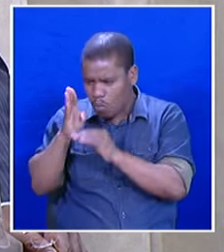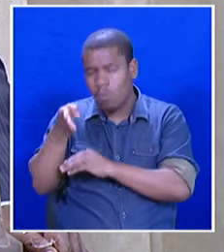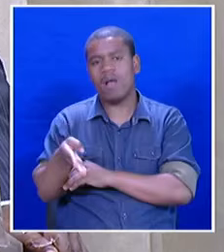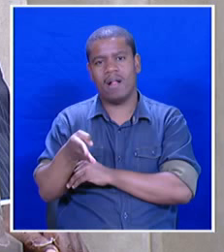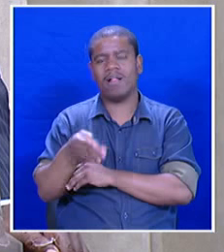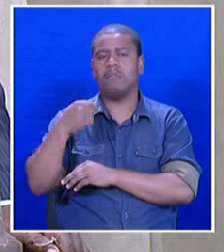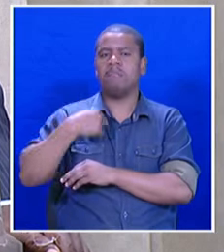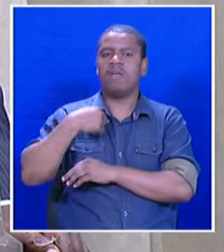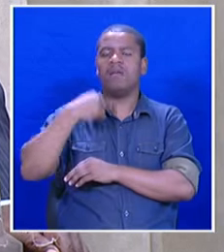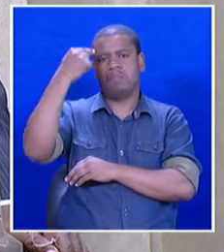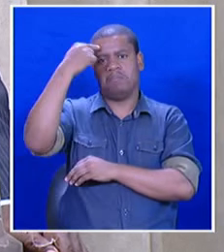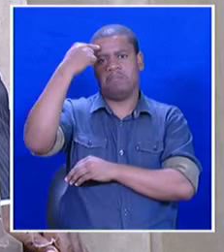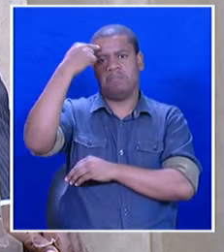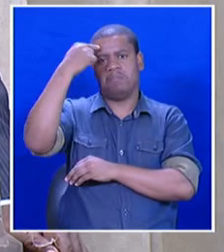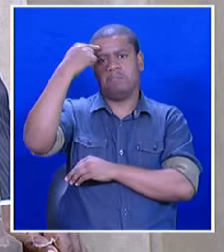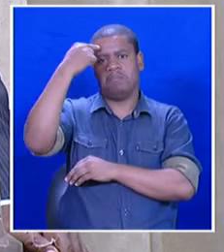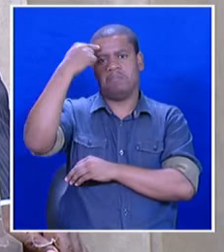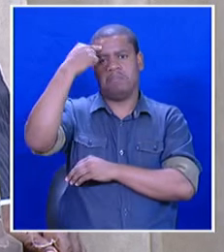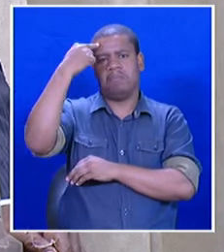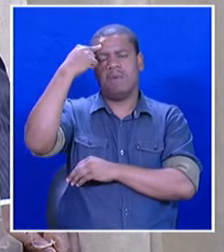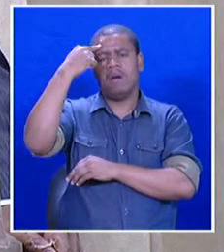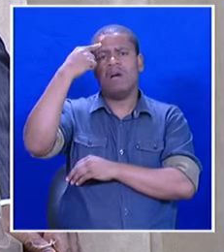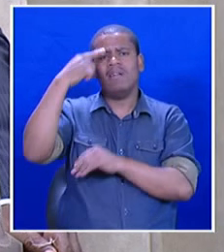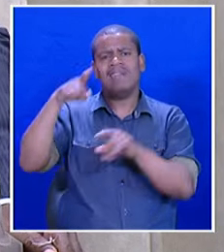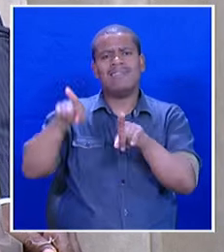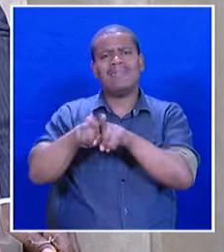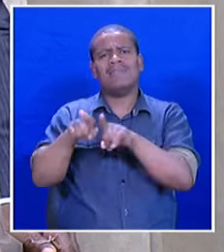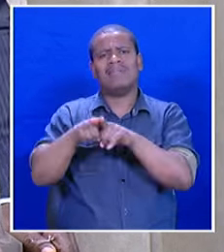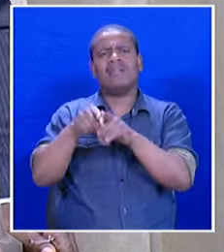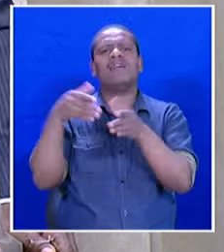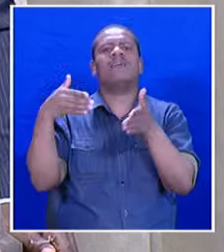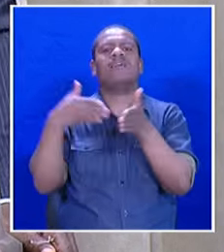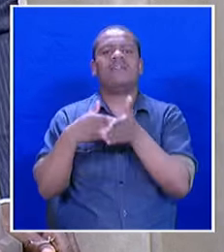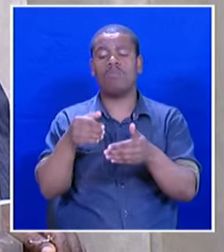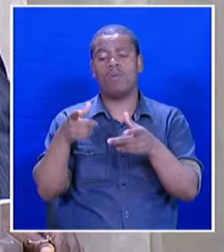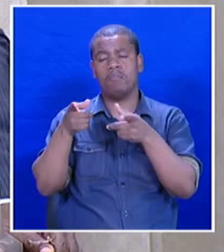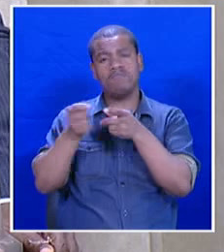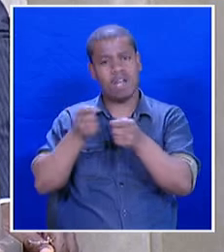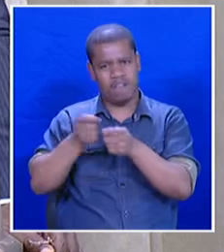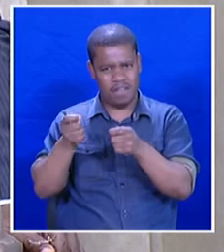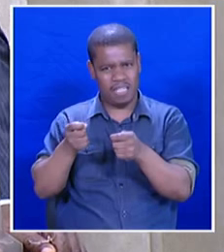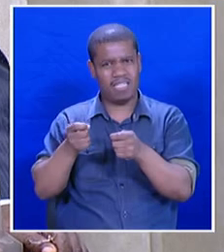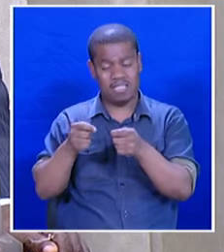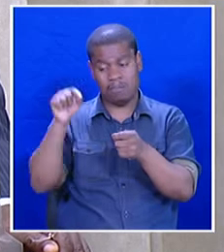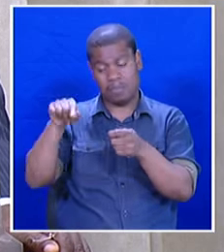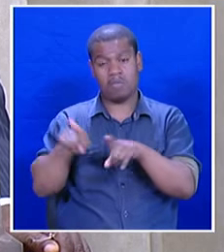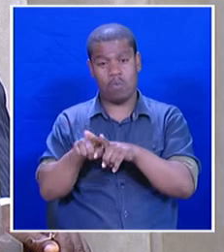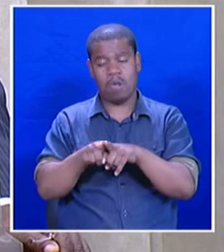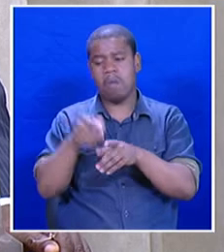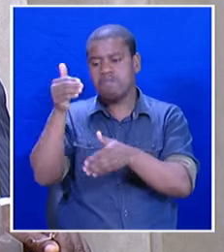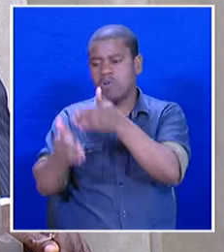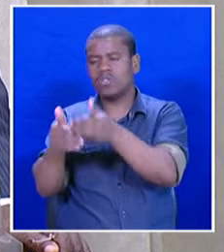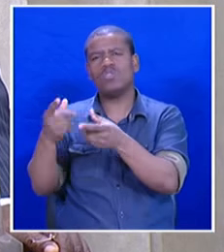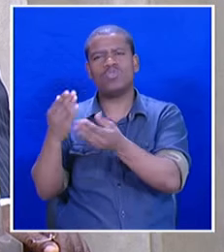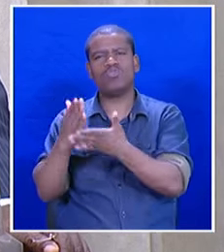hiccup in the process of governance, in the process of trying to see how best these institutions